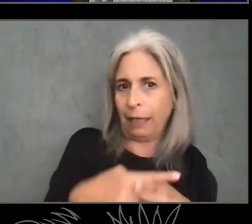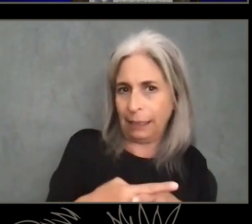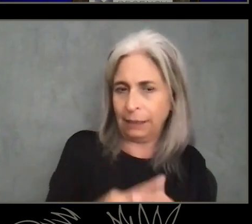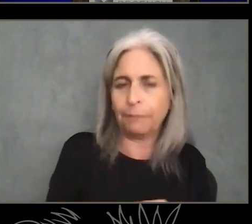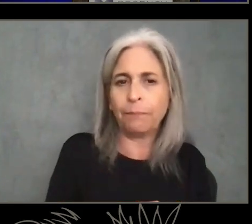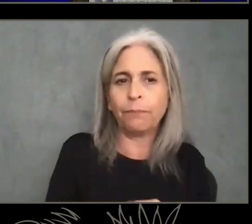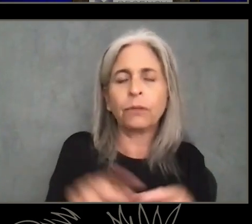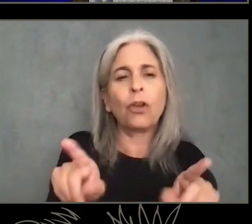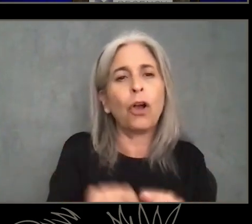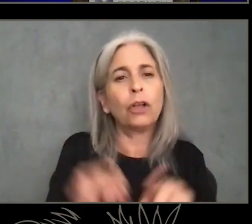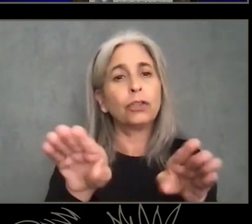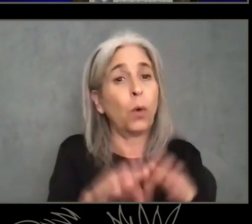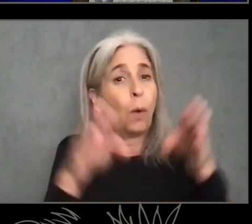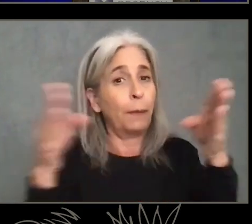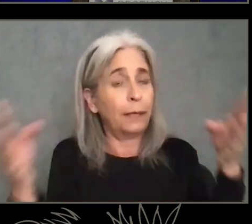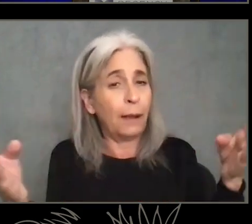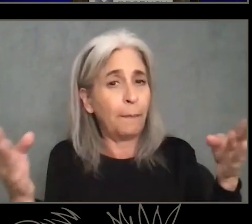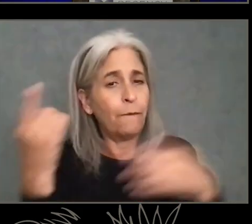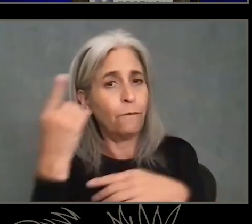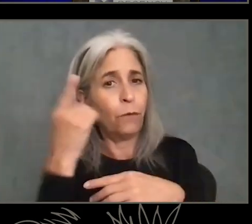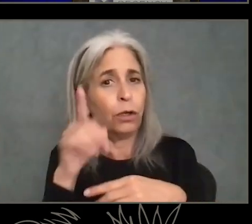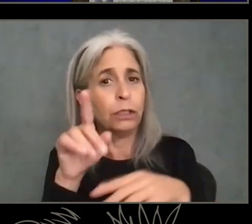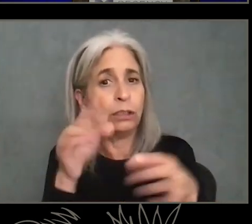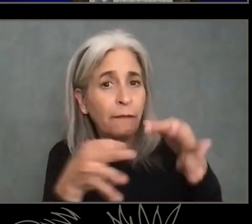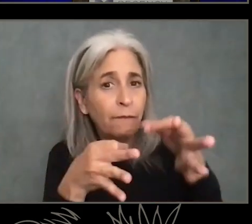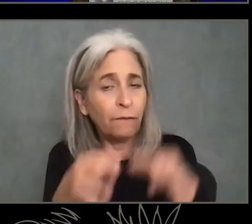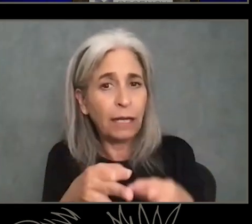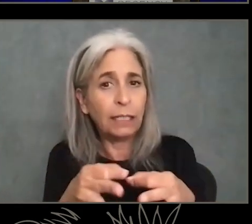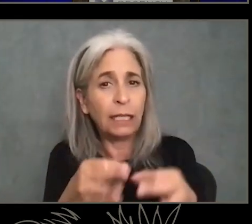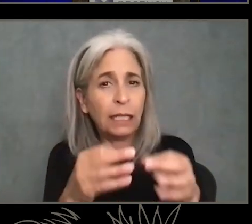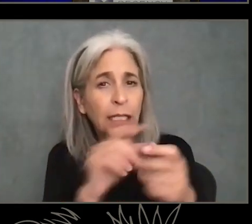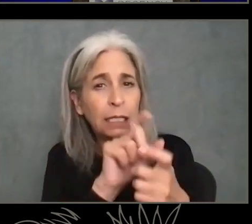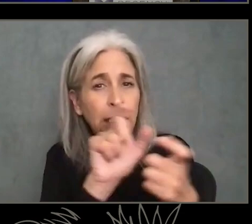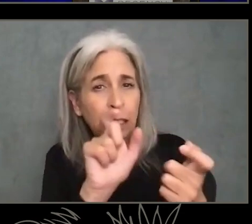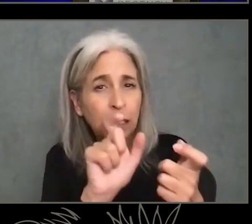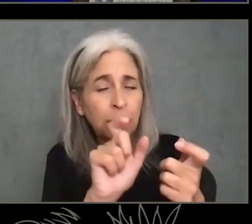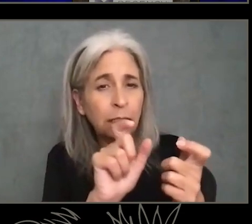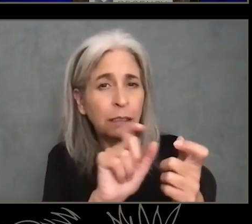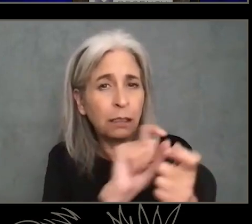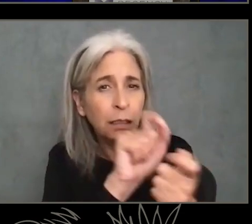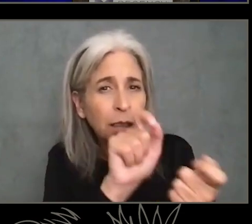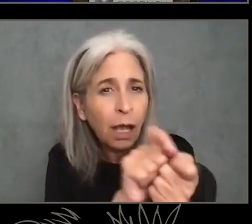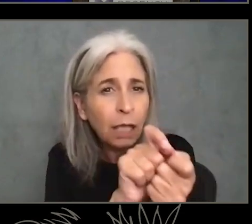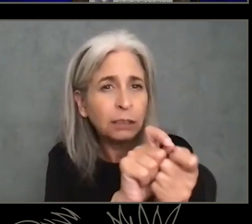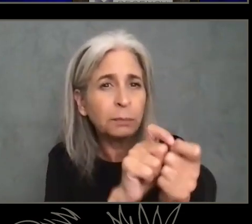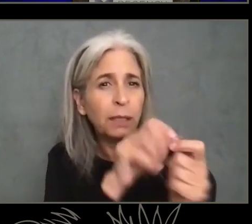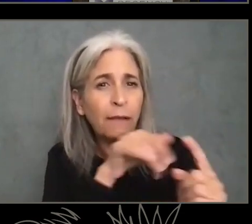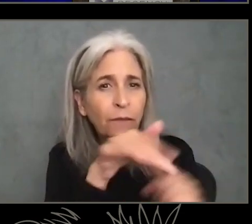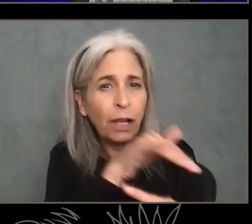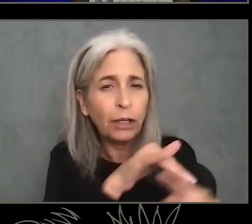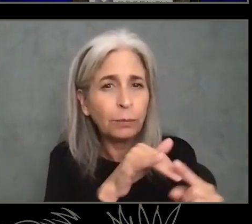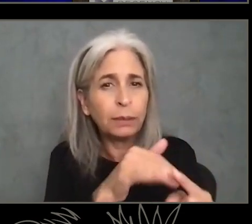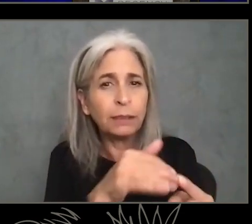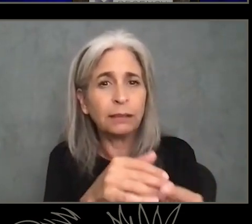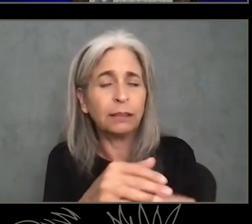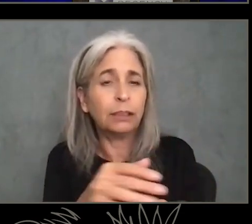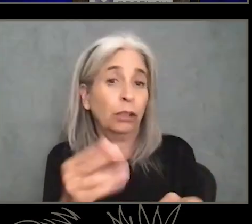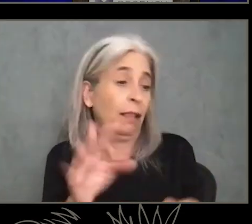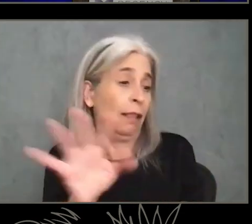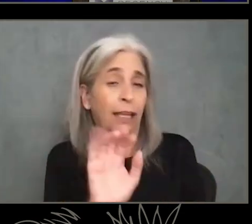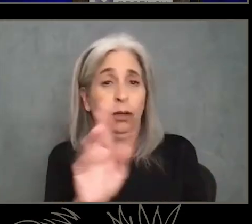It also opened up to where you can define custom environments. I mentioned React Server components as an